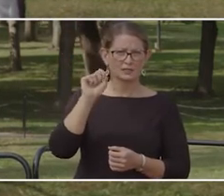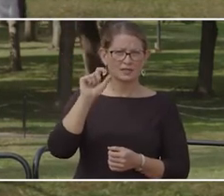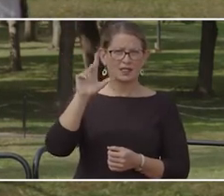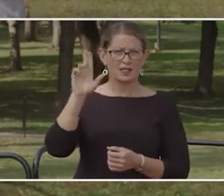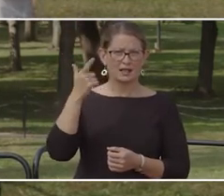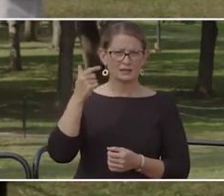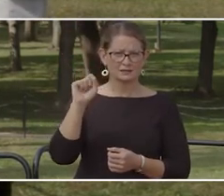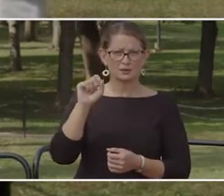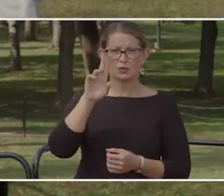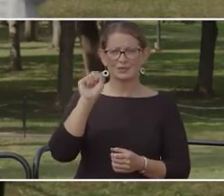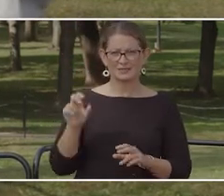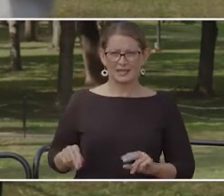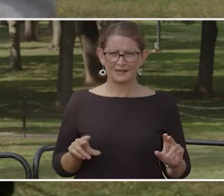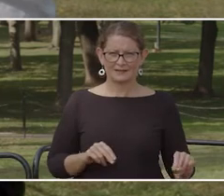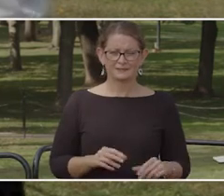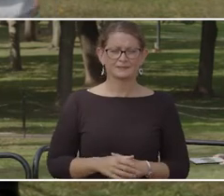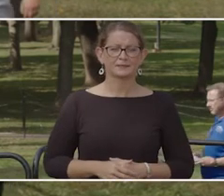Navy.